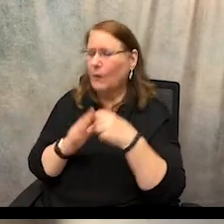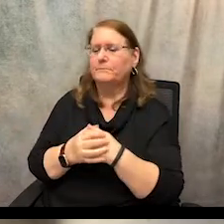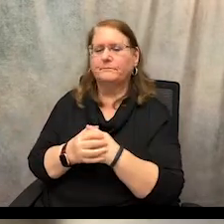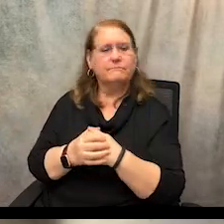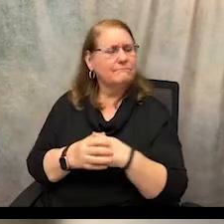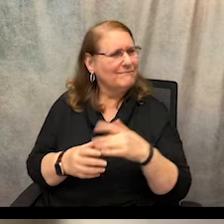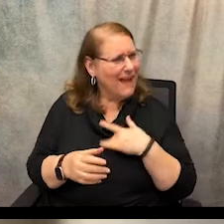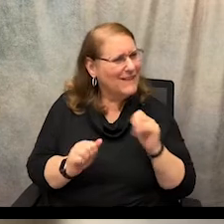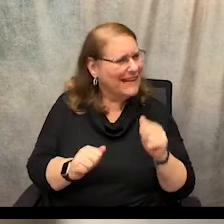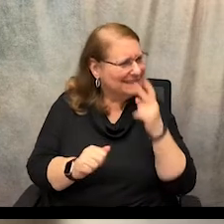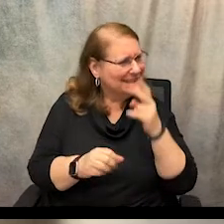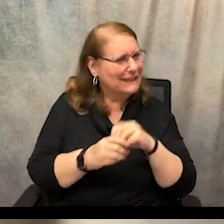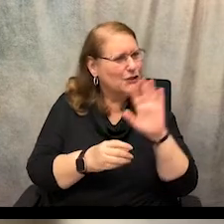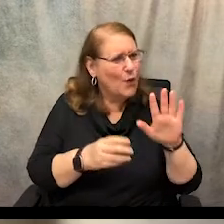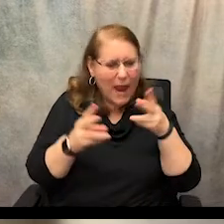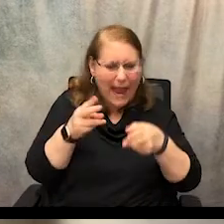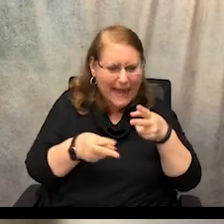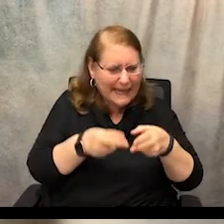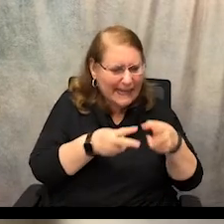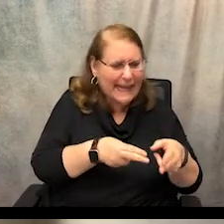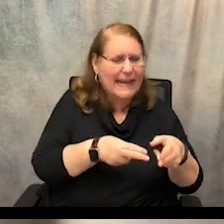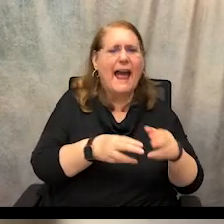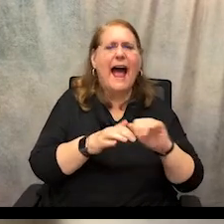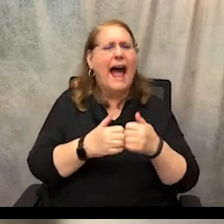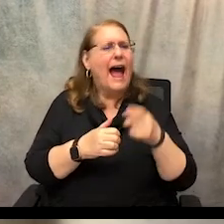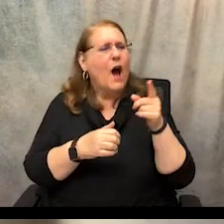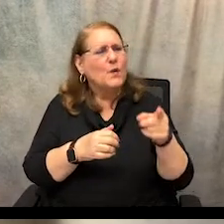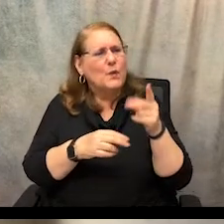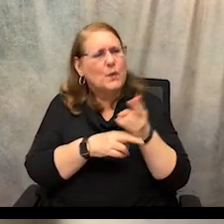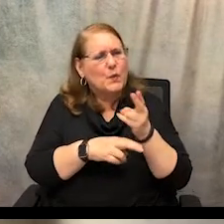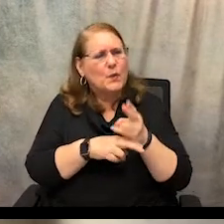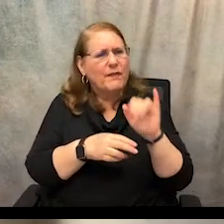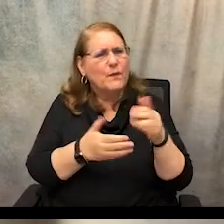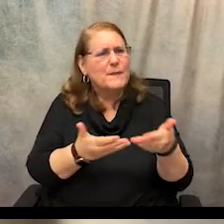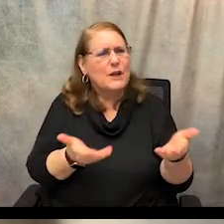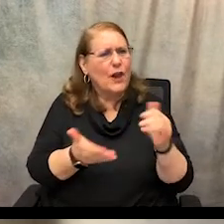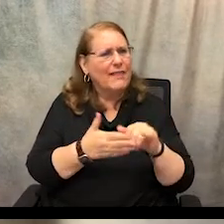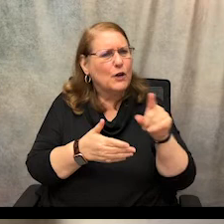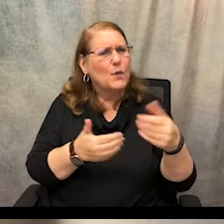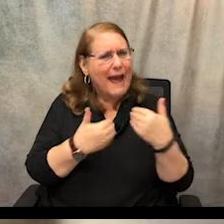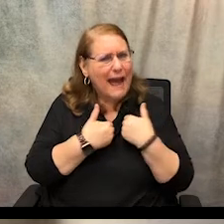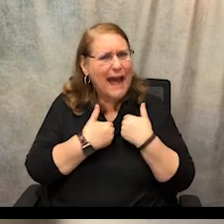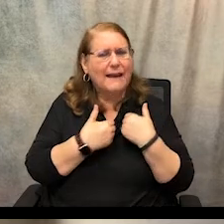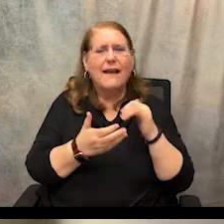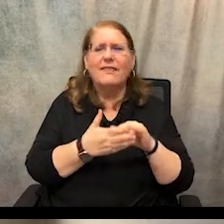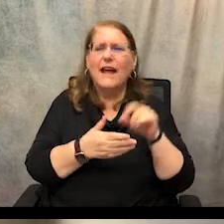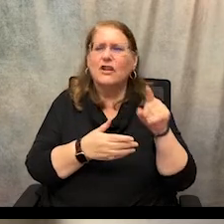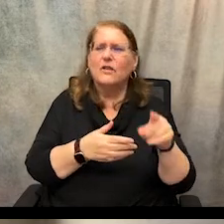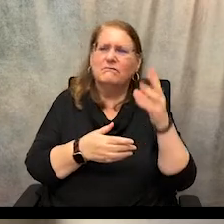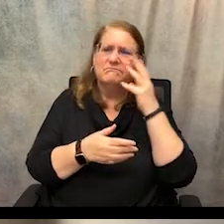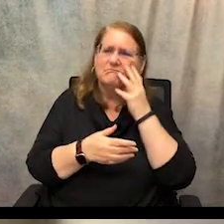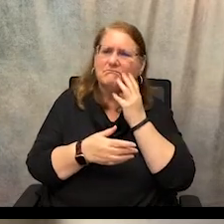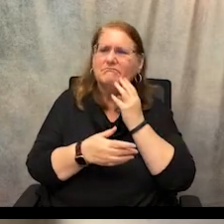could see that in your editing and the way you use the material that you had, that you were